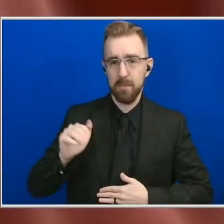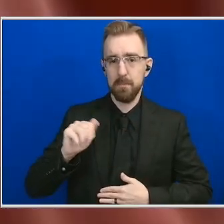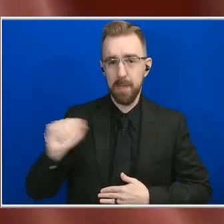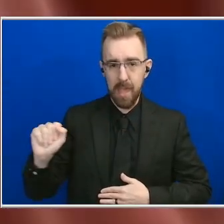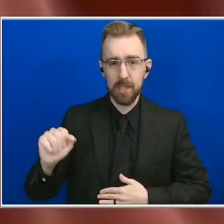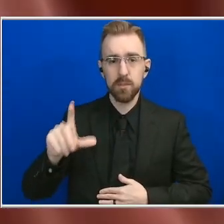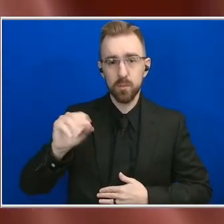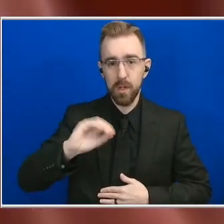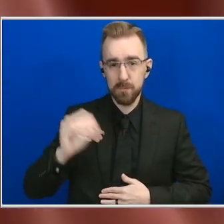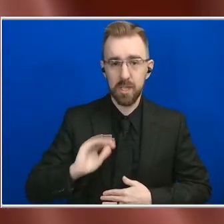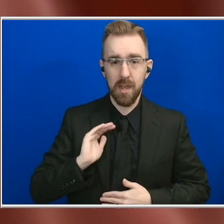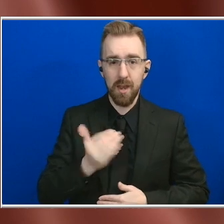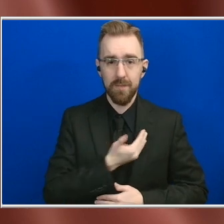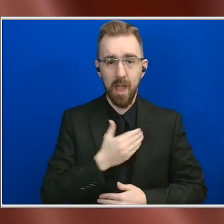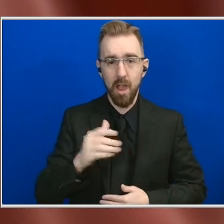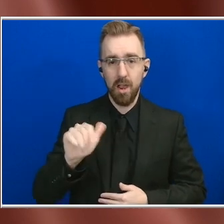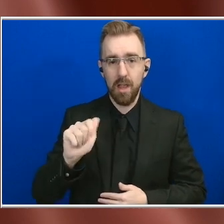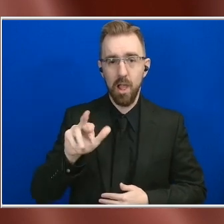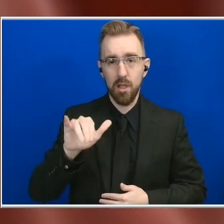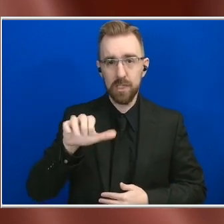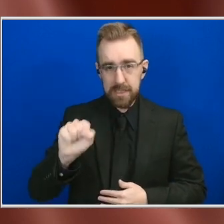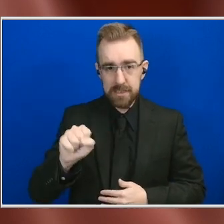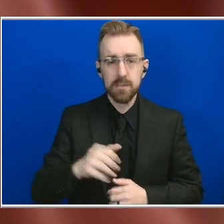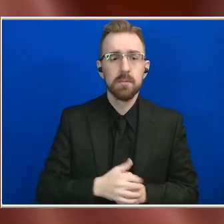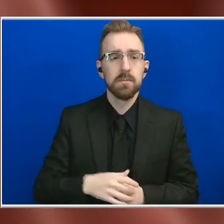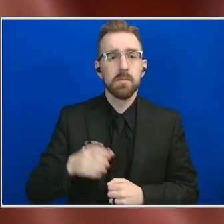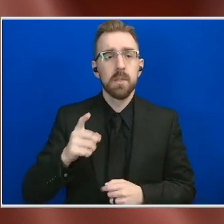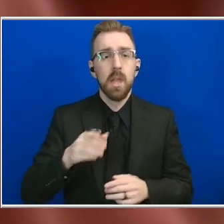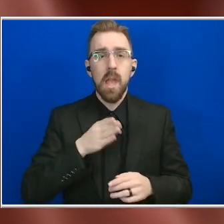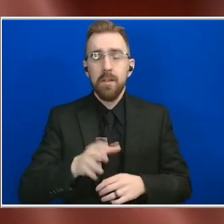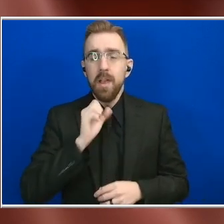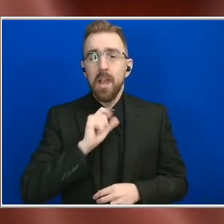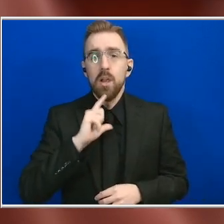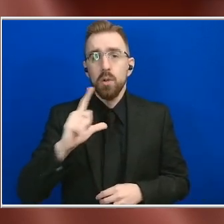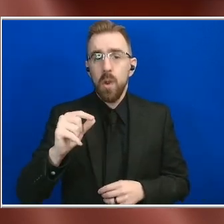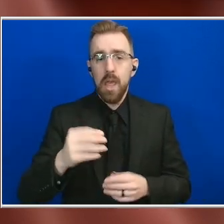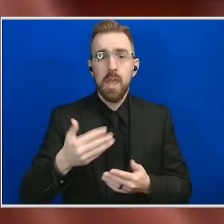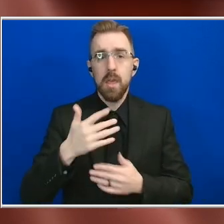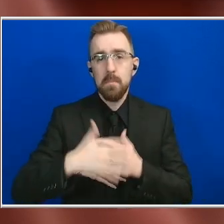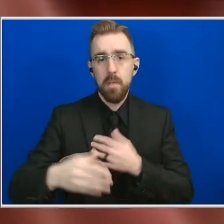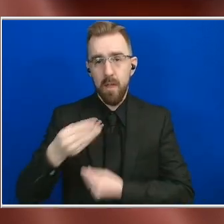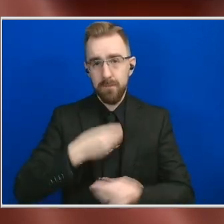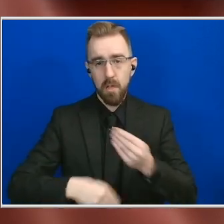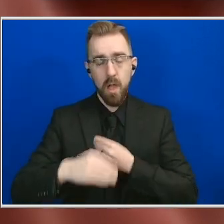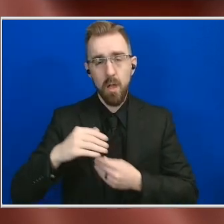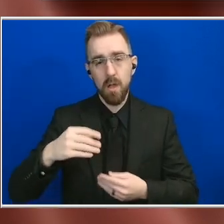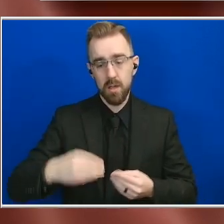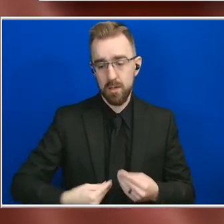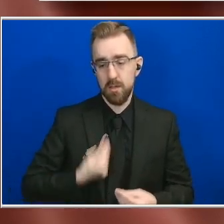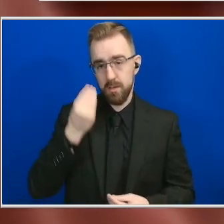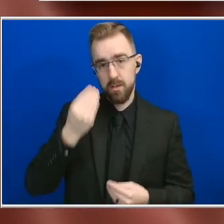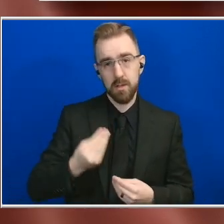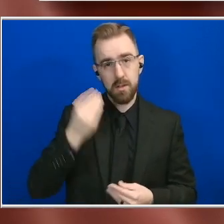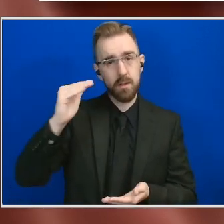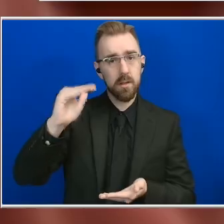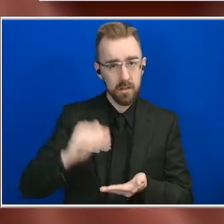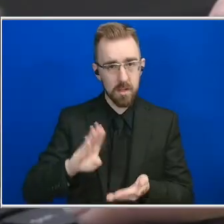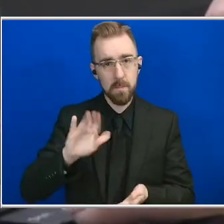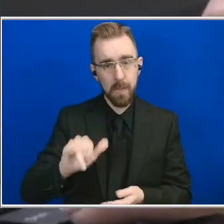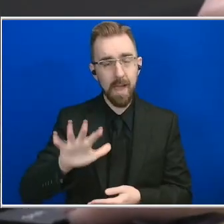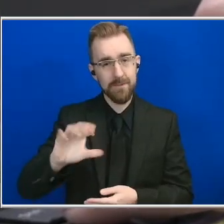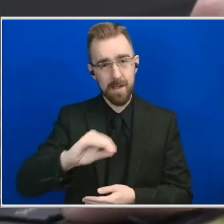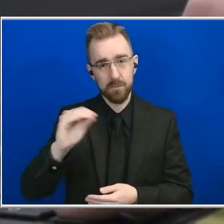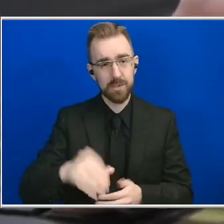Dr. Moriarty says after the age of 20, blood flow decreases to the brain by 5% every 10